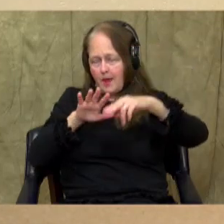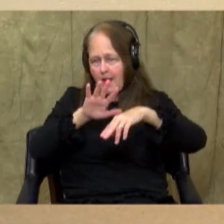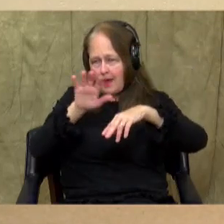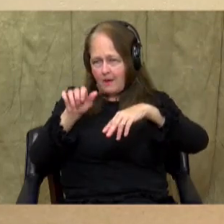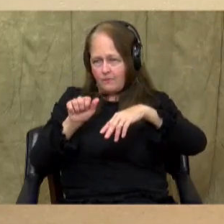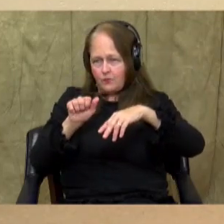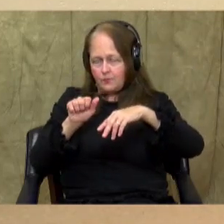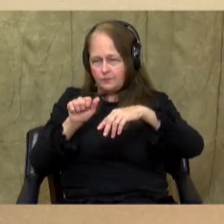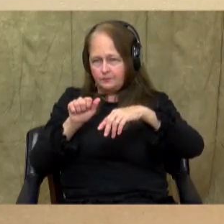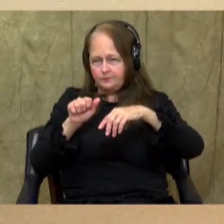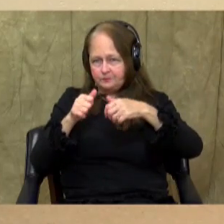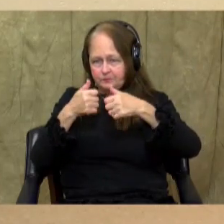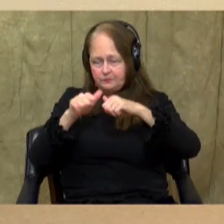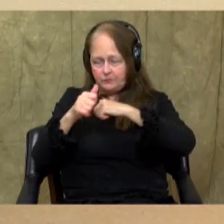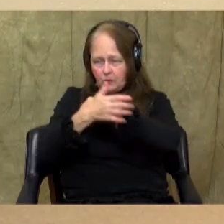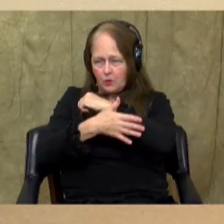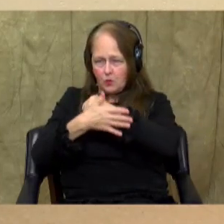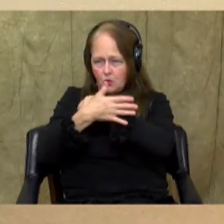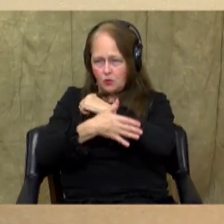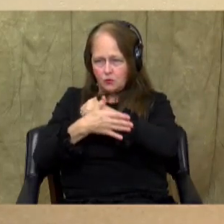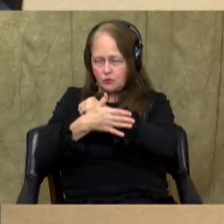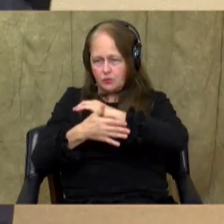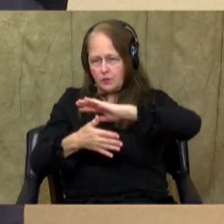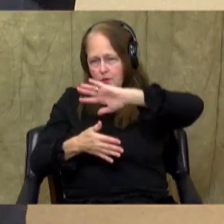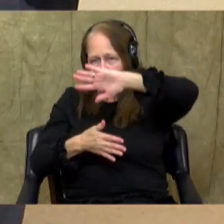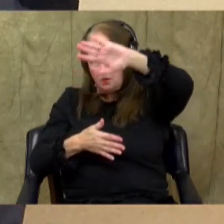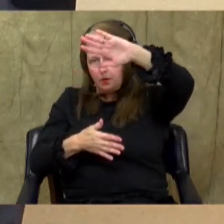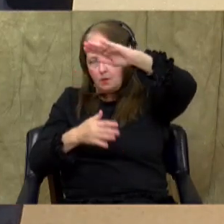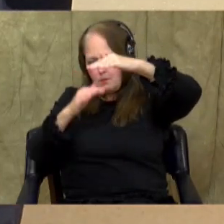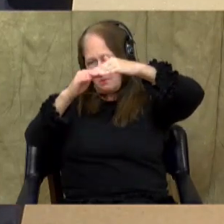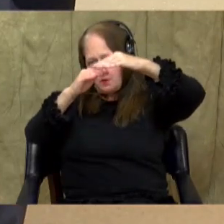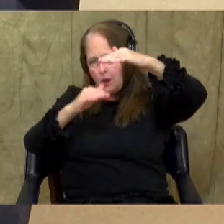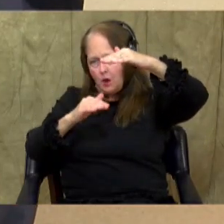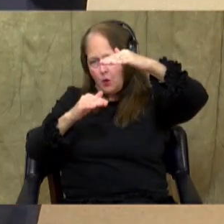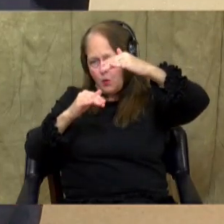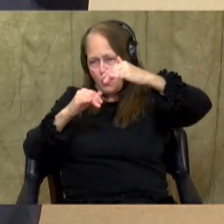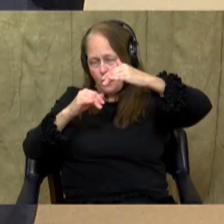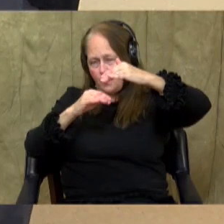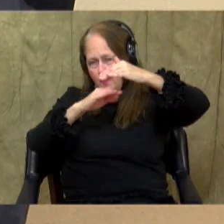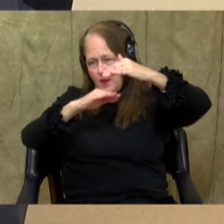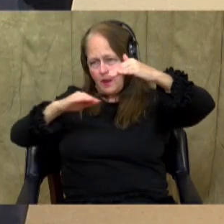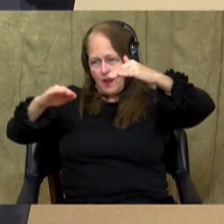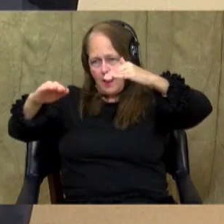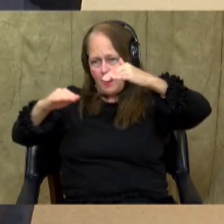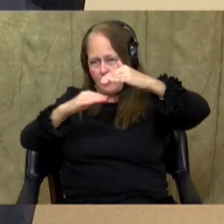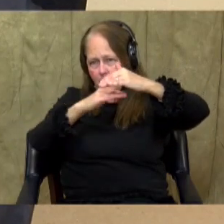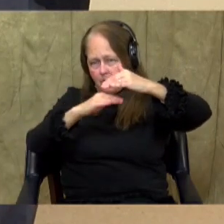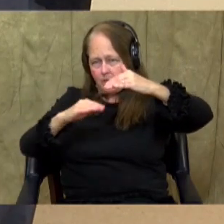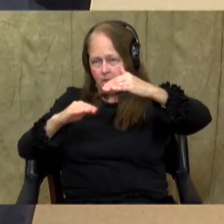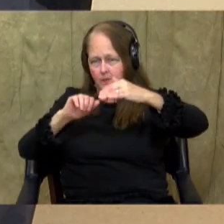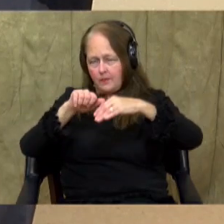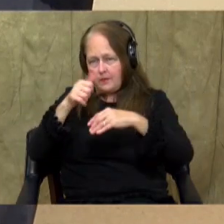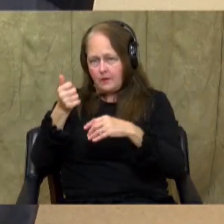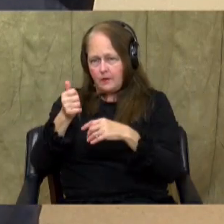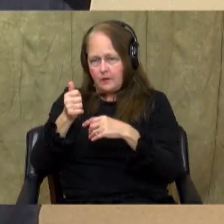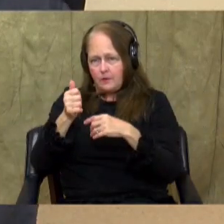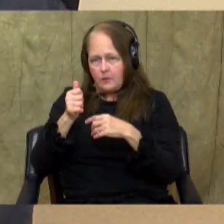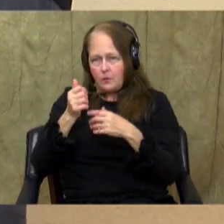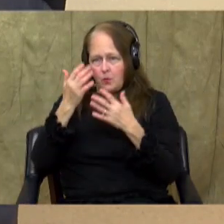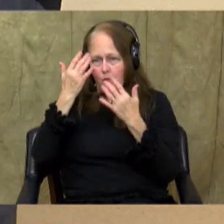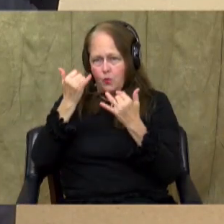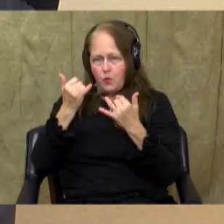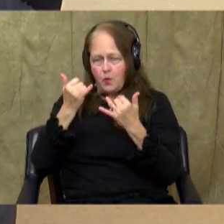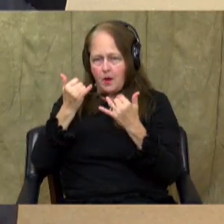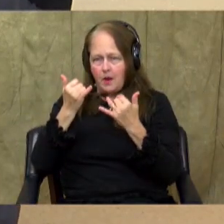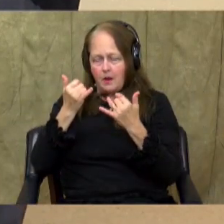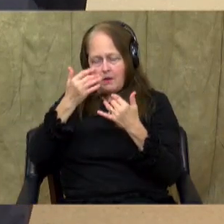we're talking about any country that is below that line, okay? And your next question probably is, well, why are you